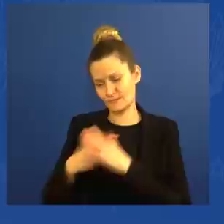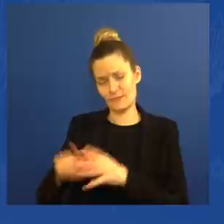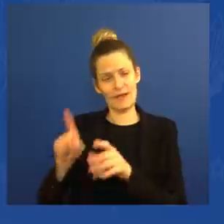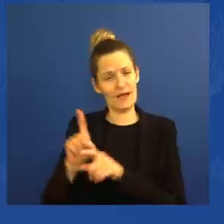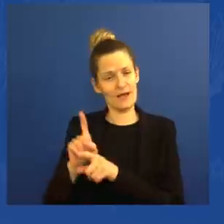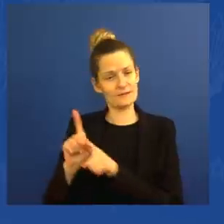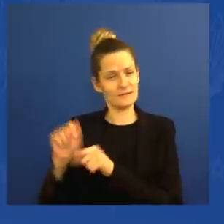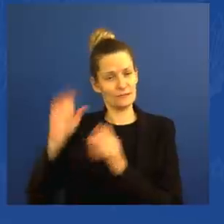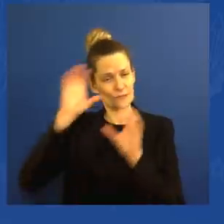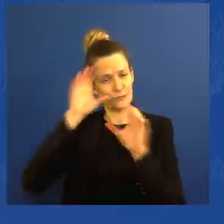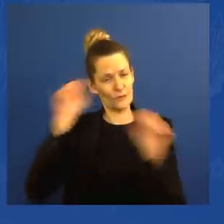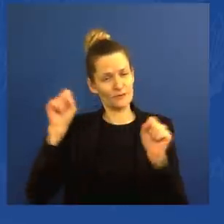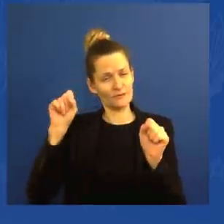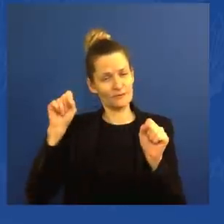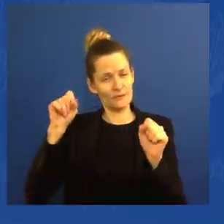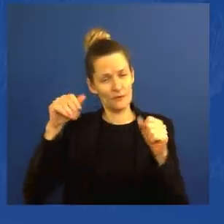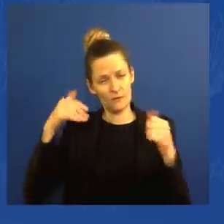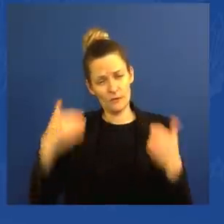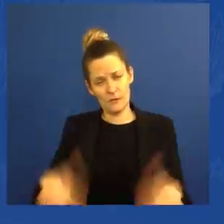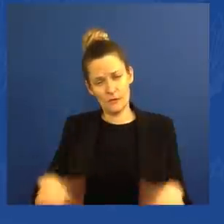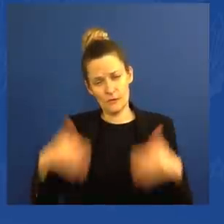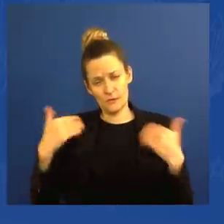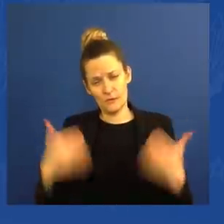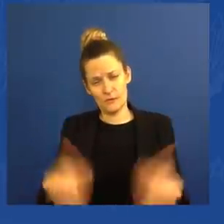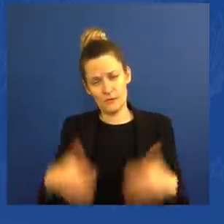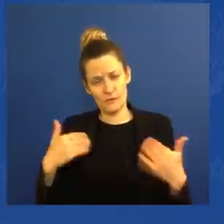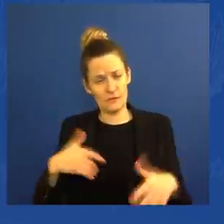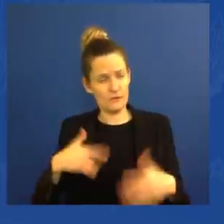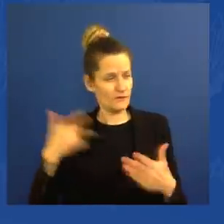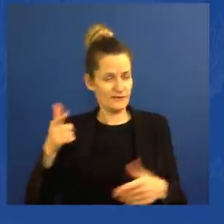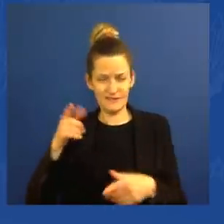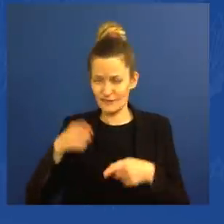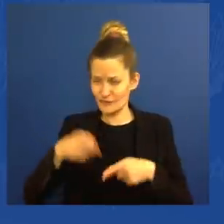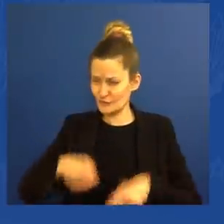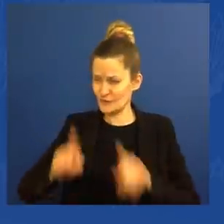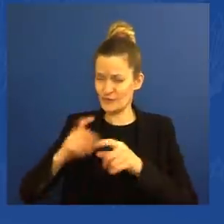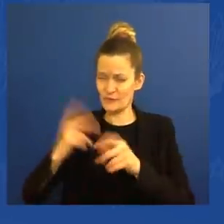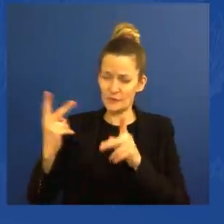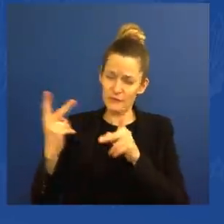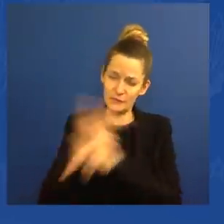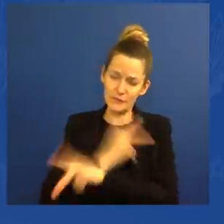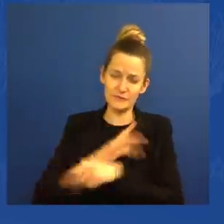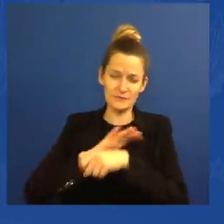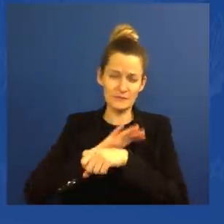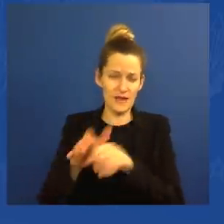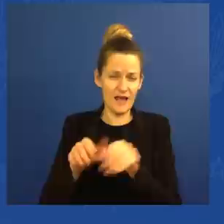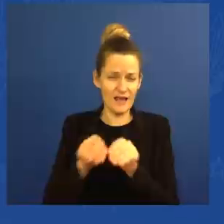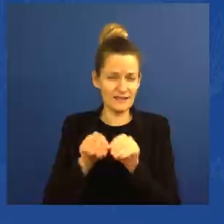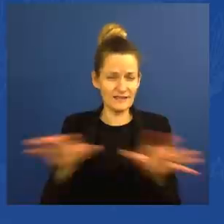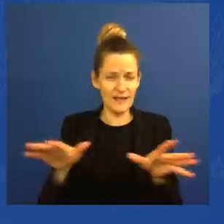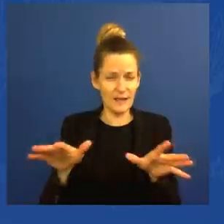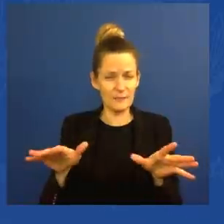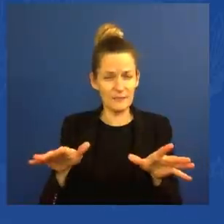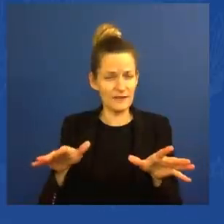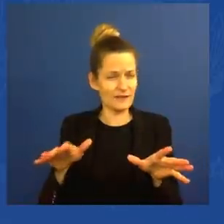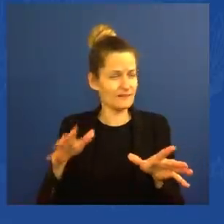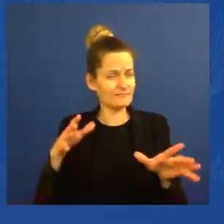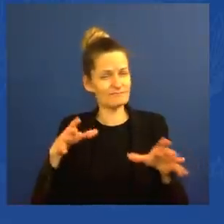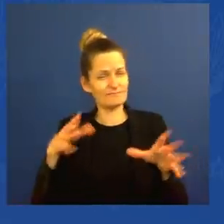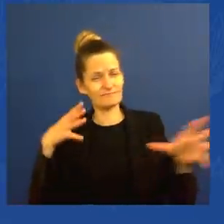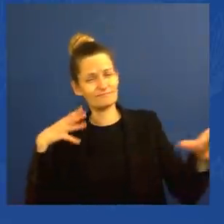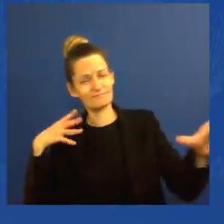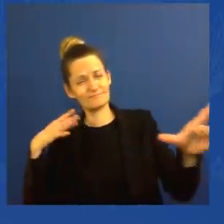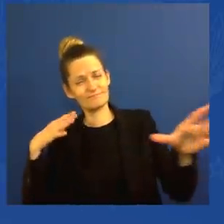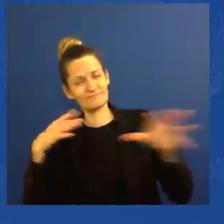rescue plan with your partnership to meet your needs. 3 days ago marked the 1-year anniversary